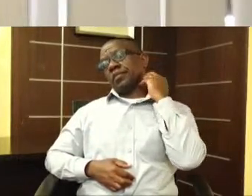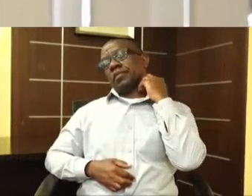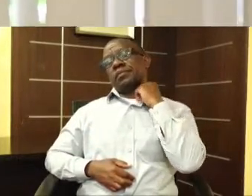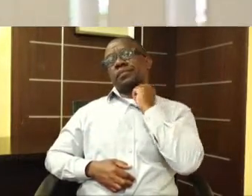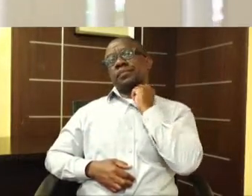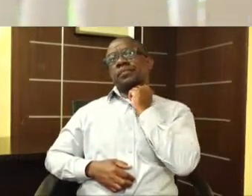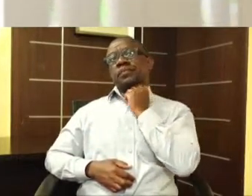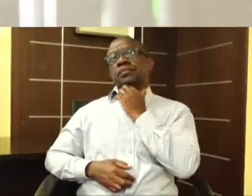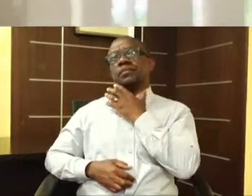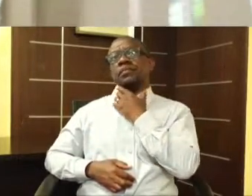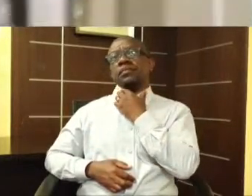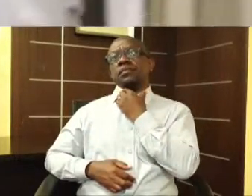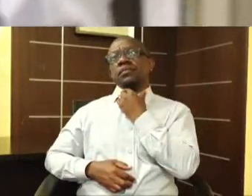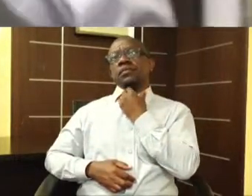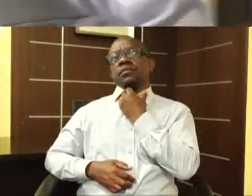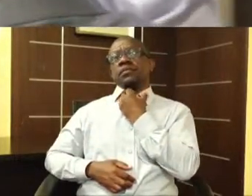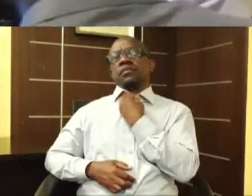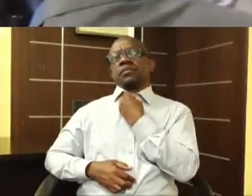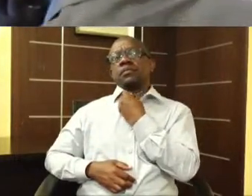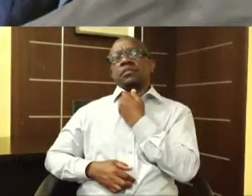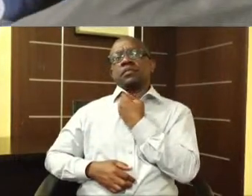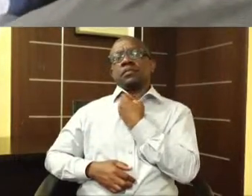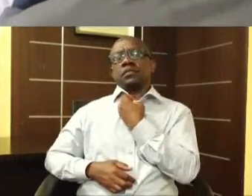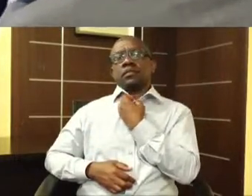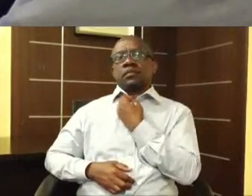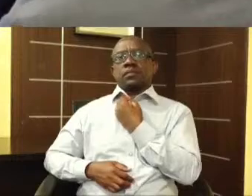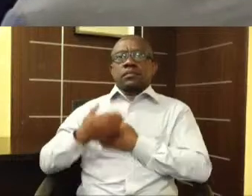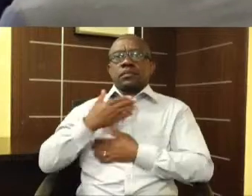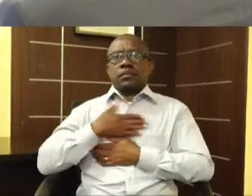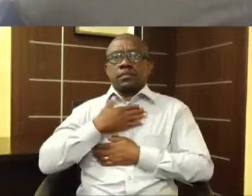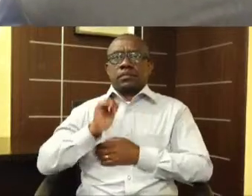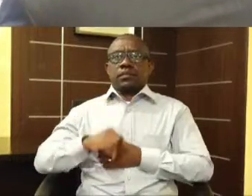Okay, Sam, maybe you can tackle that.